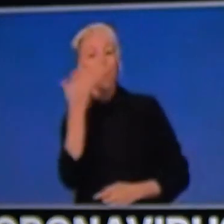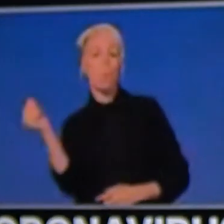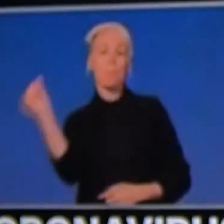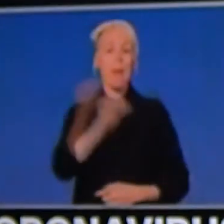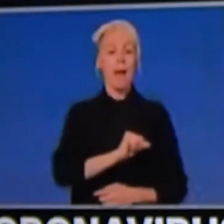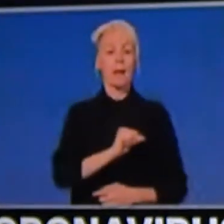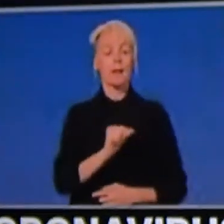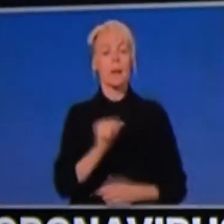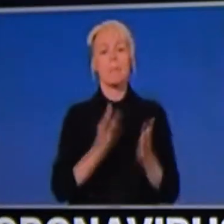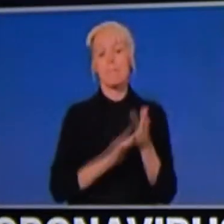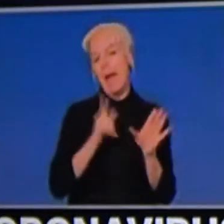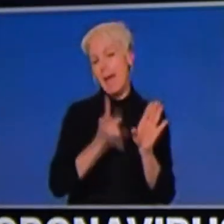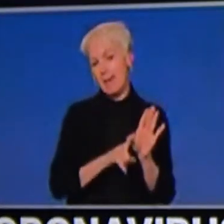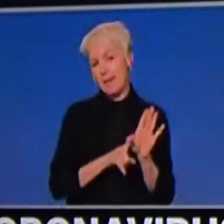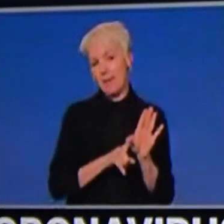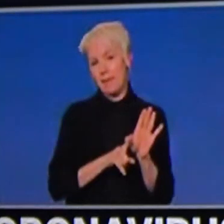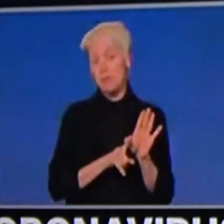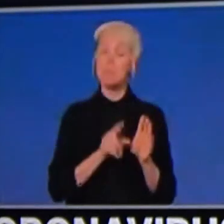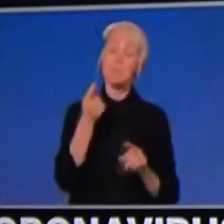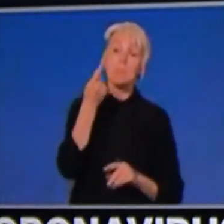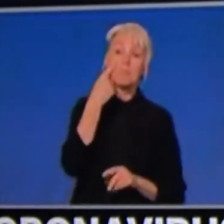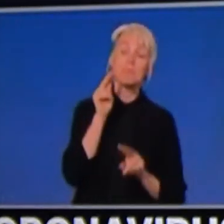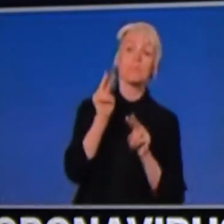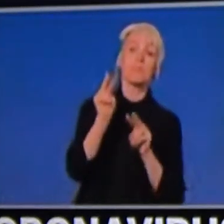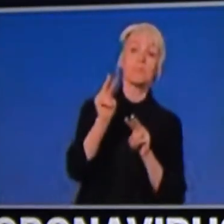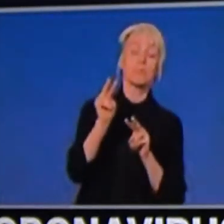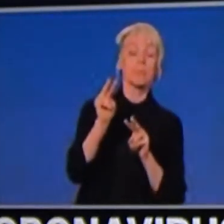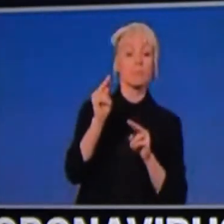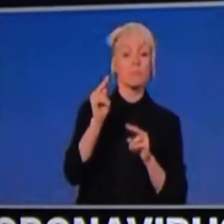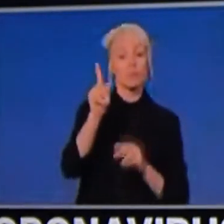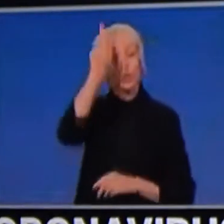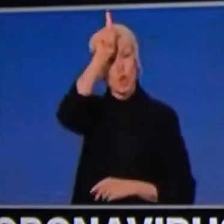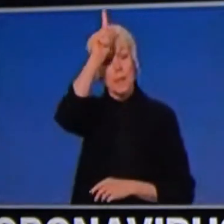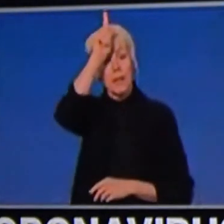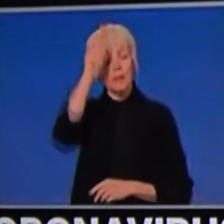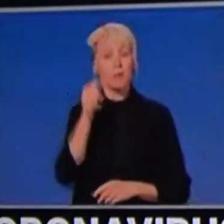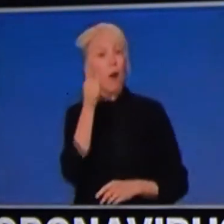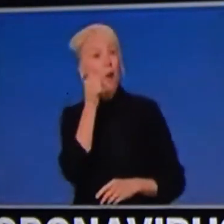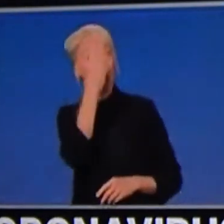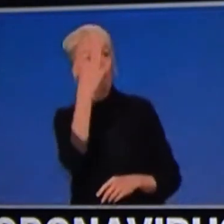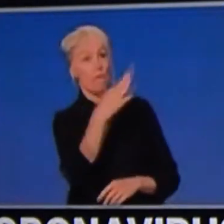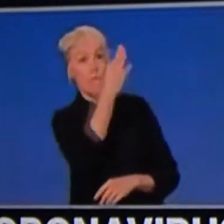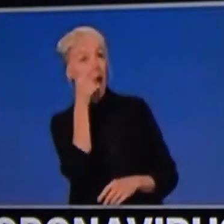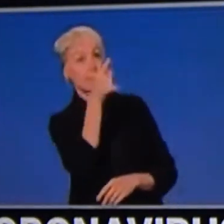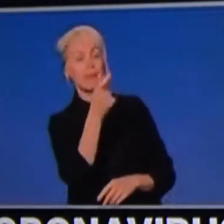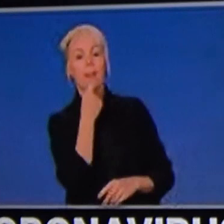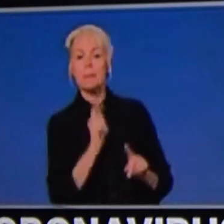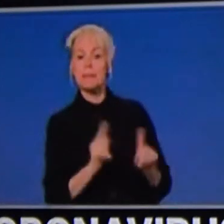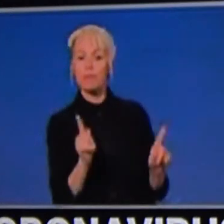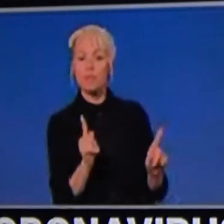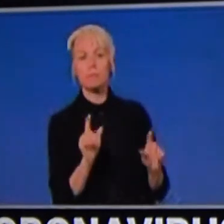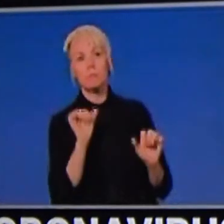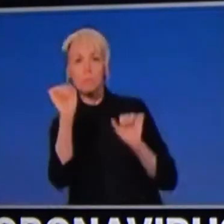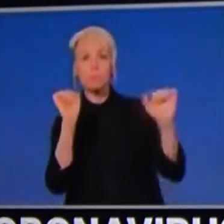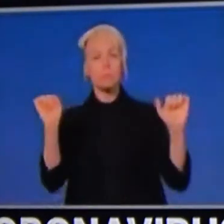we'll obviously see how they're planning that. I know France is looking at different issues. So we'll all work together, and I think we'll all find the way